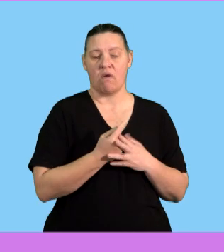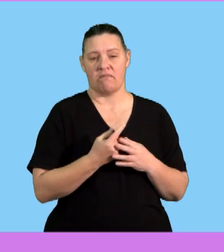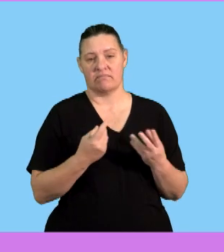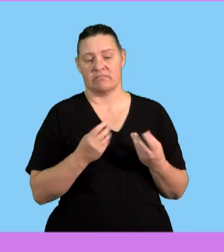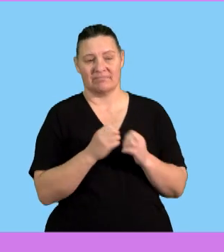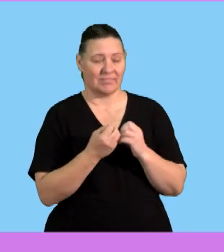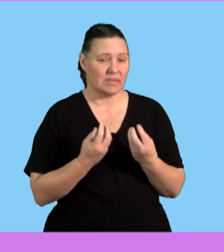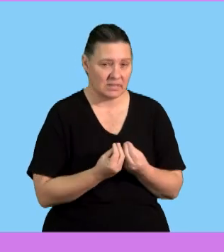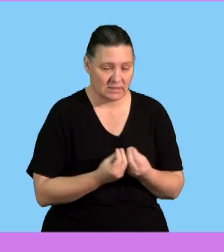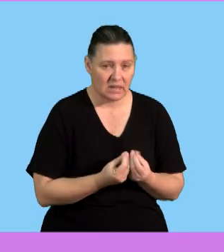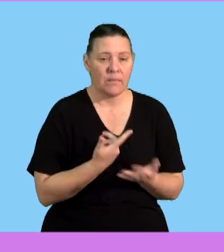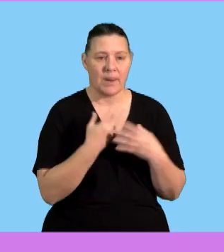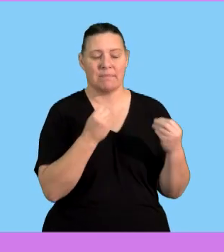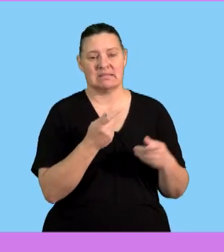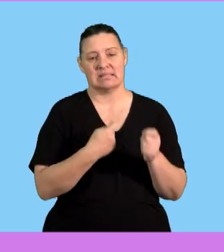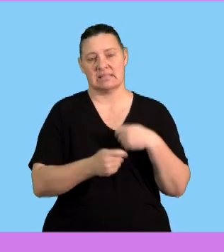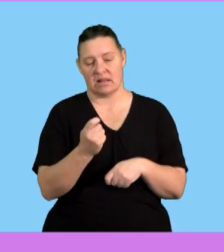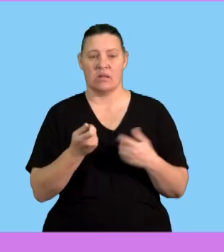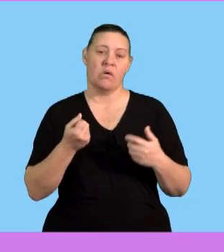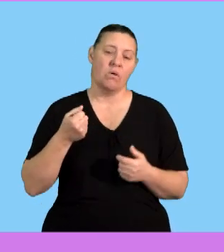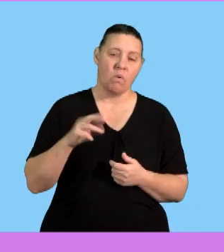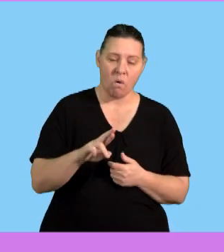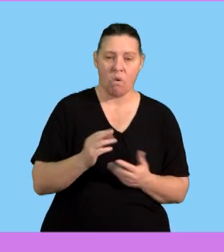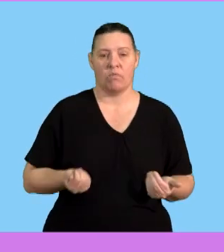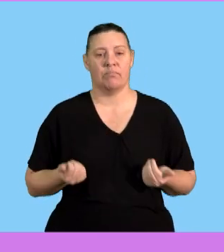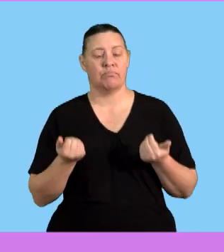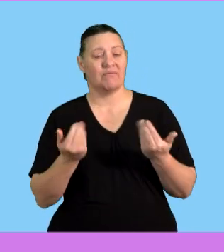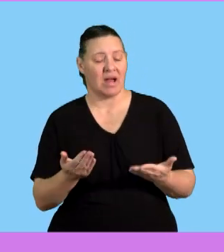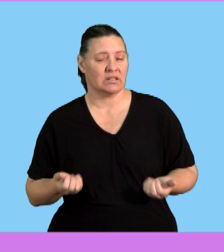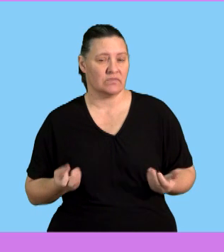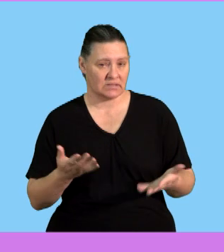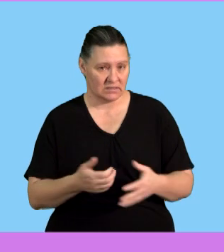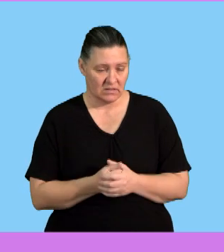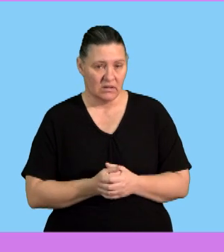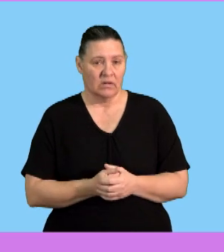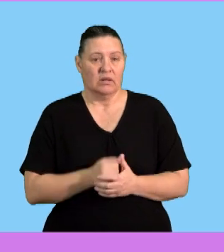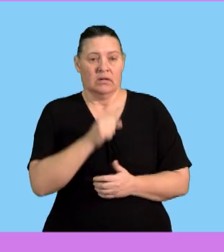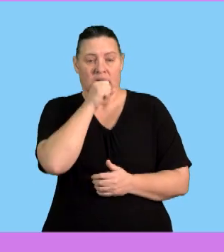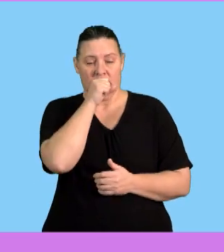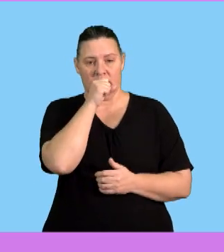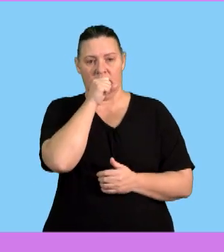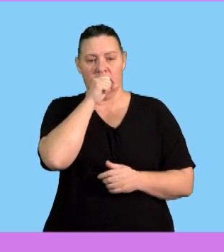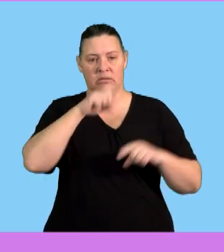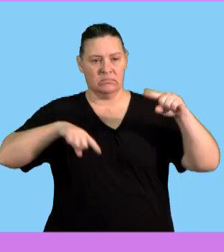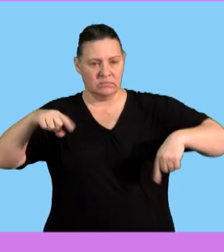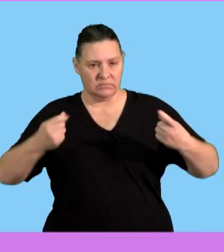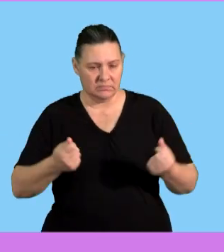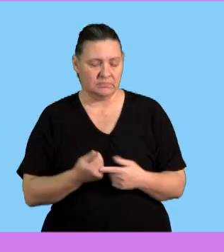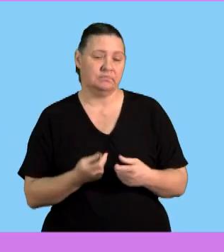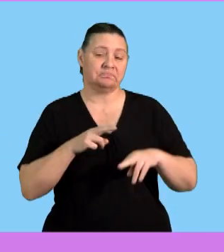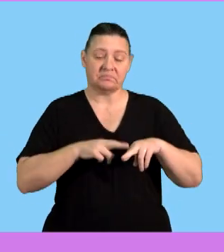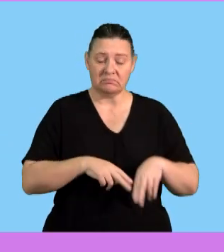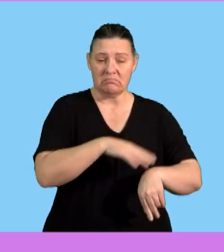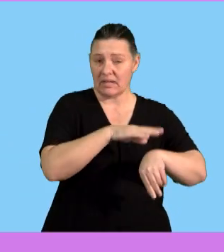make an item that the business will sell or to provide a service. The variable cost depends on